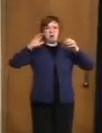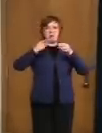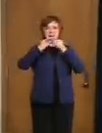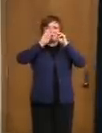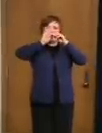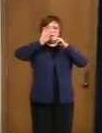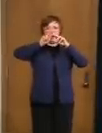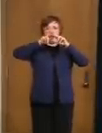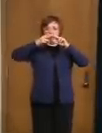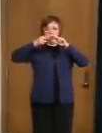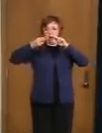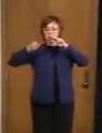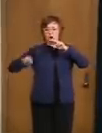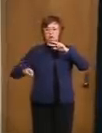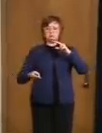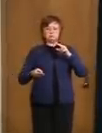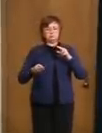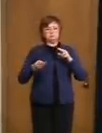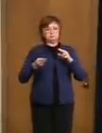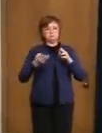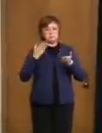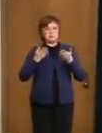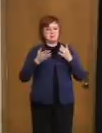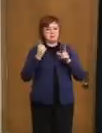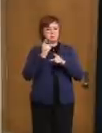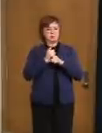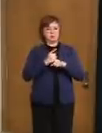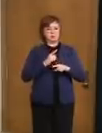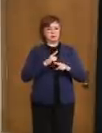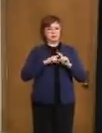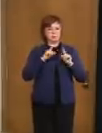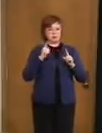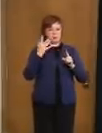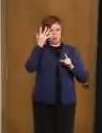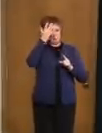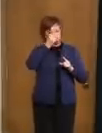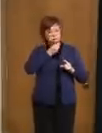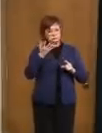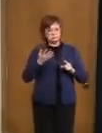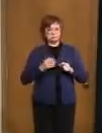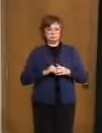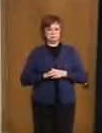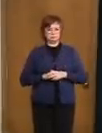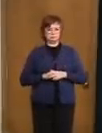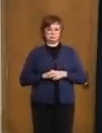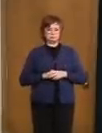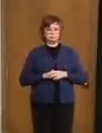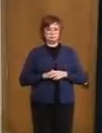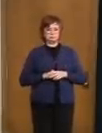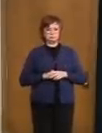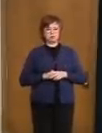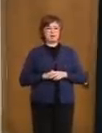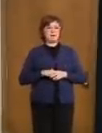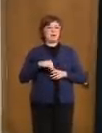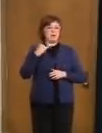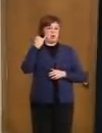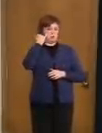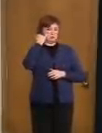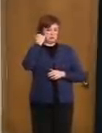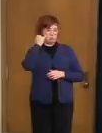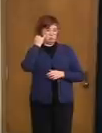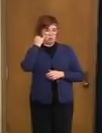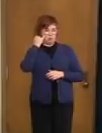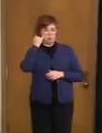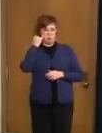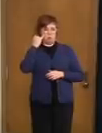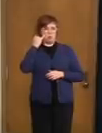4 weeks later than that. But I would say this, and Dr. Shahab and I have discussed this, if there is a measure that we would like to have a look